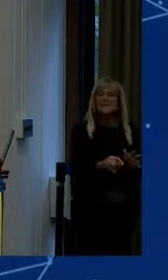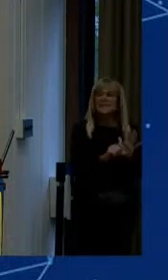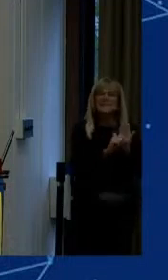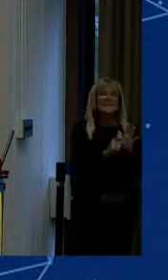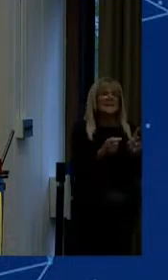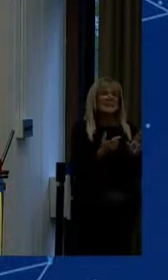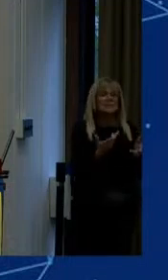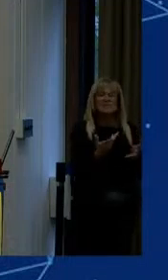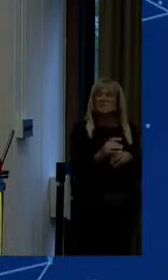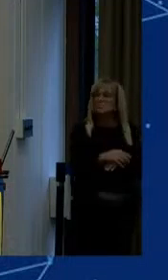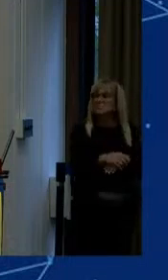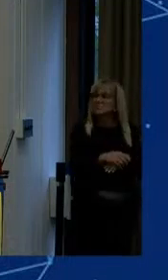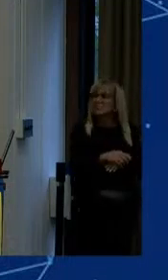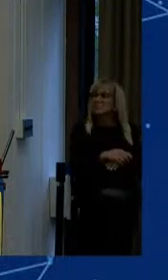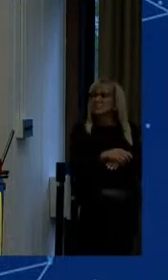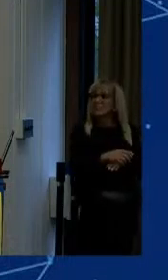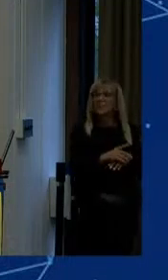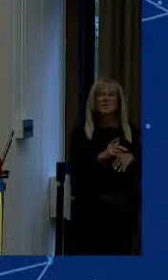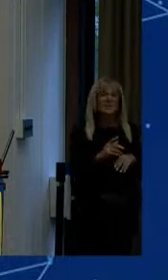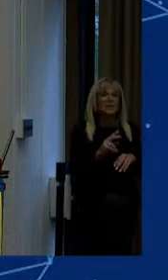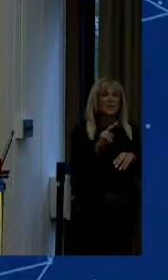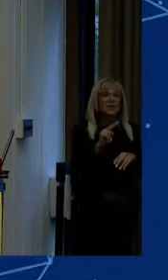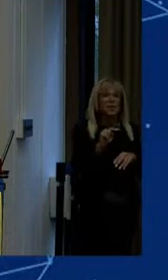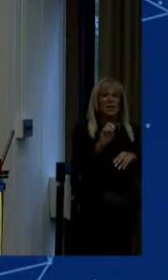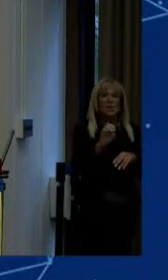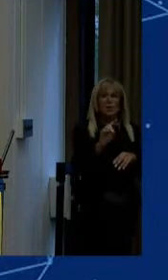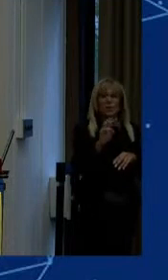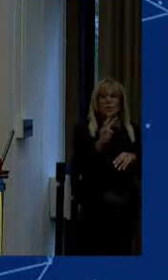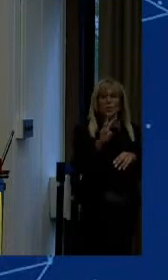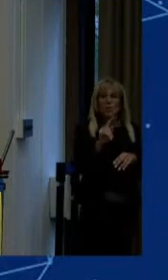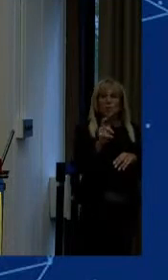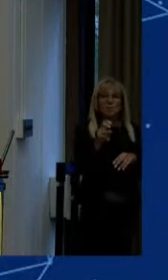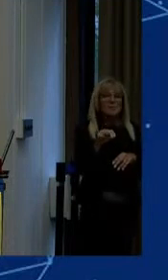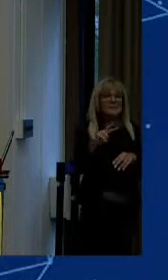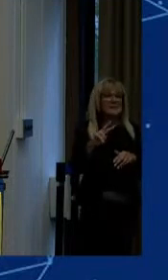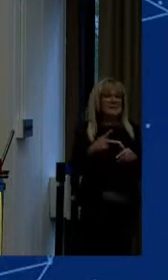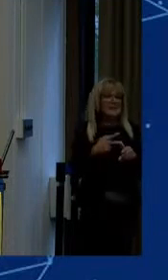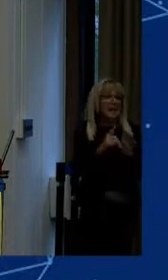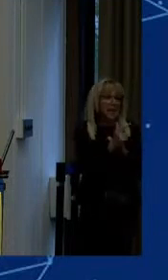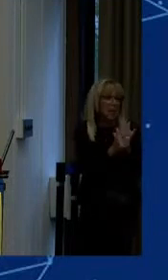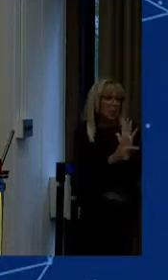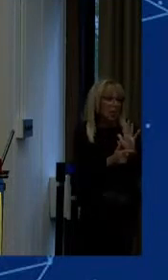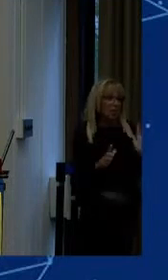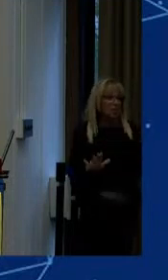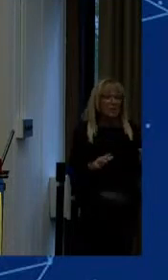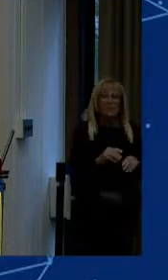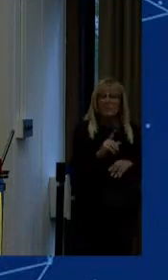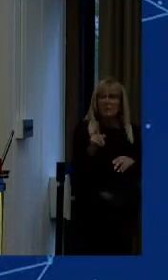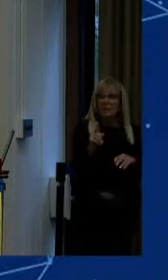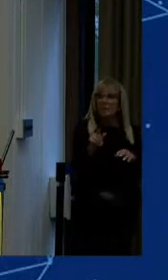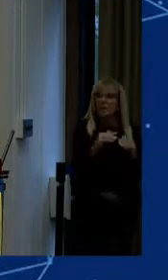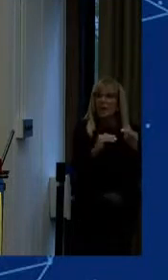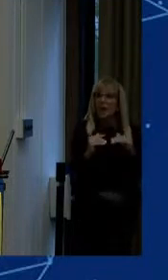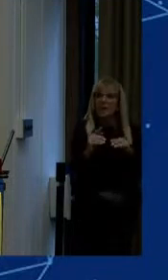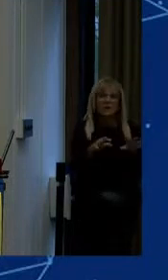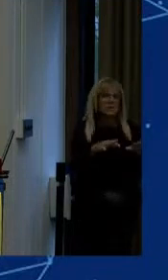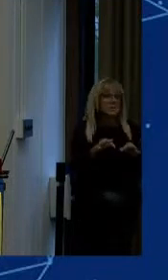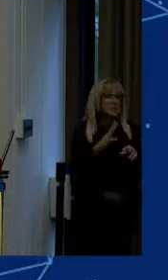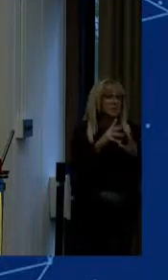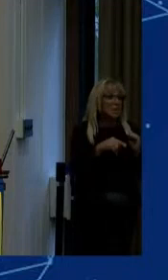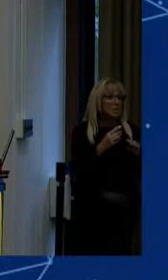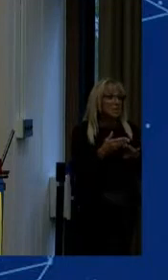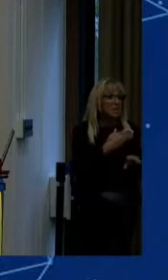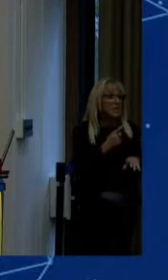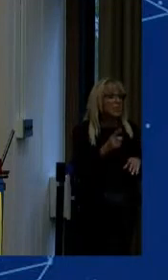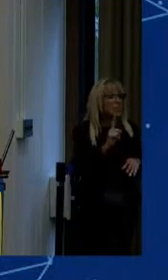from what was generated from putting in Newton's second law. And as my colleagues had explained before, one of the things that you really